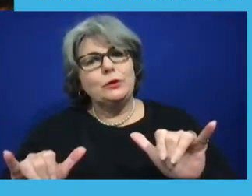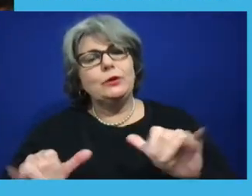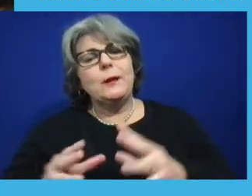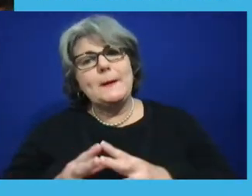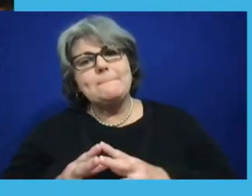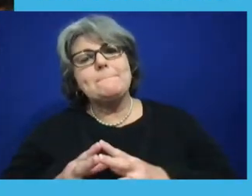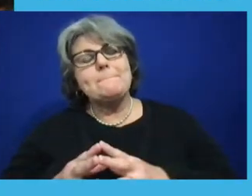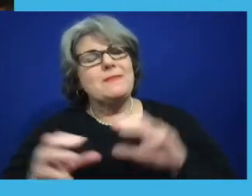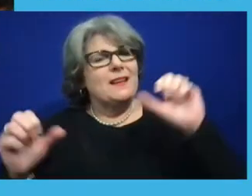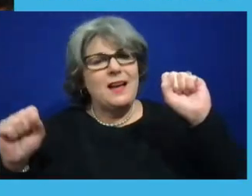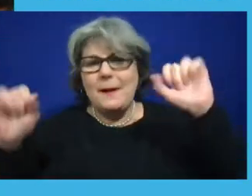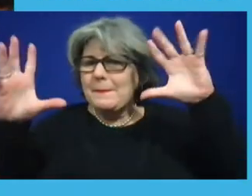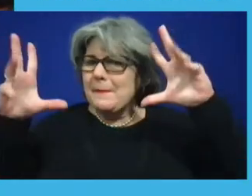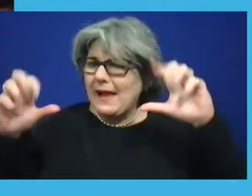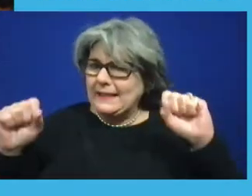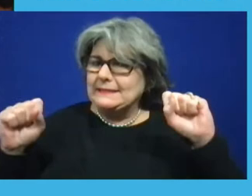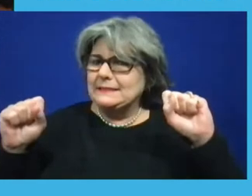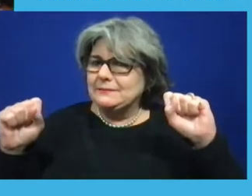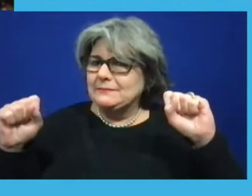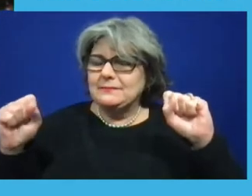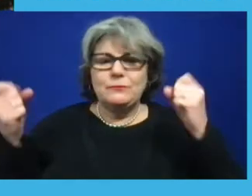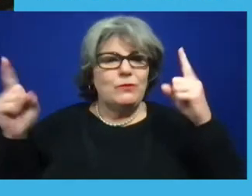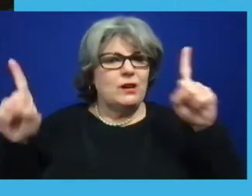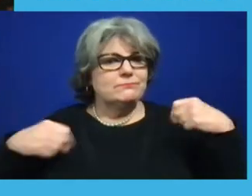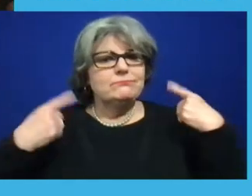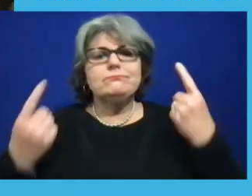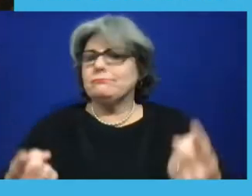still very much